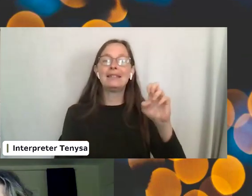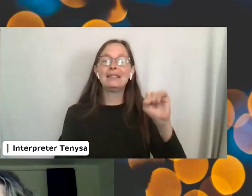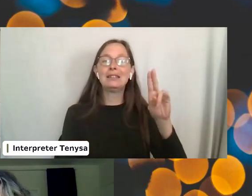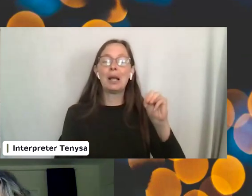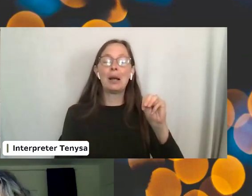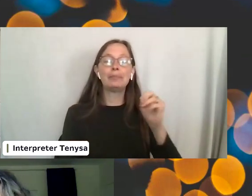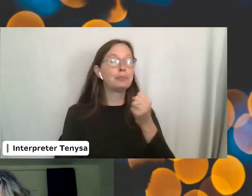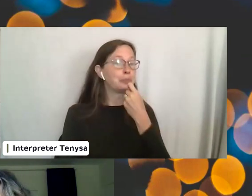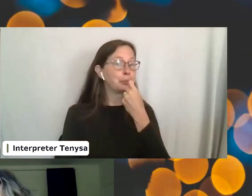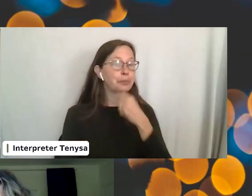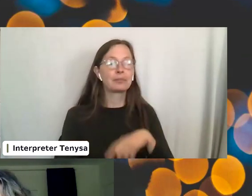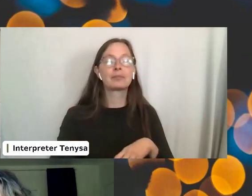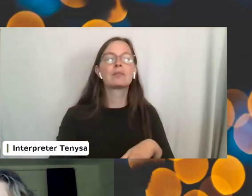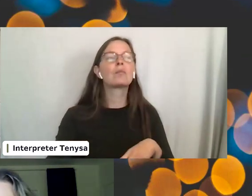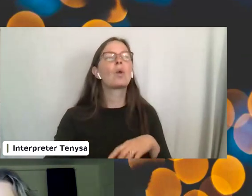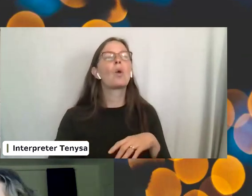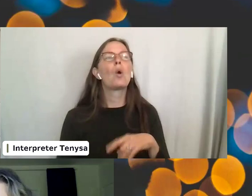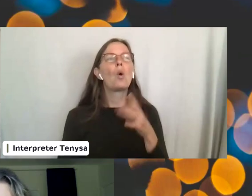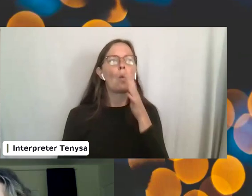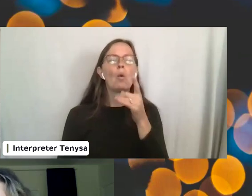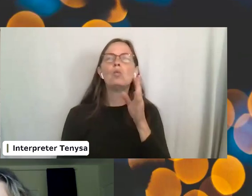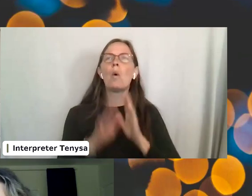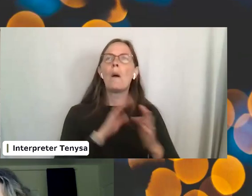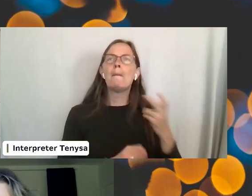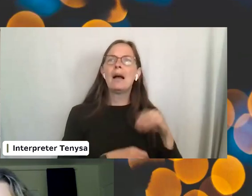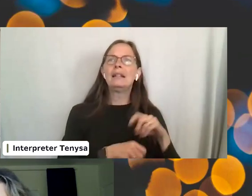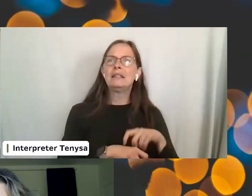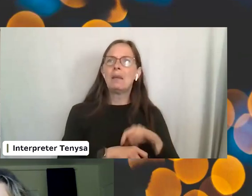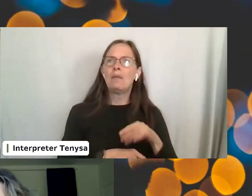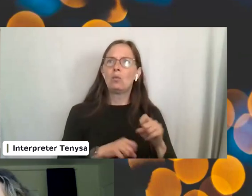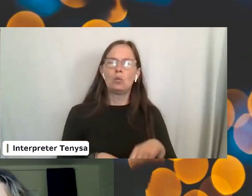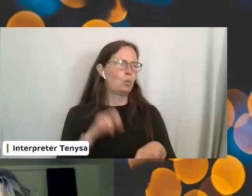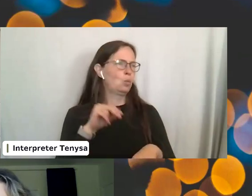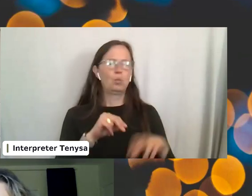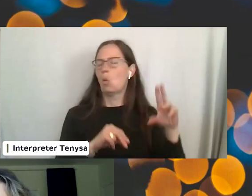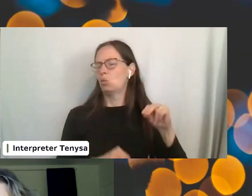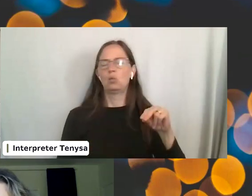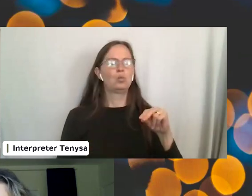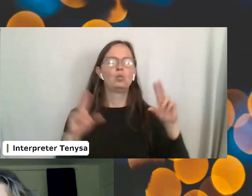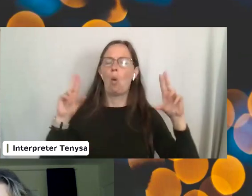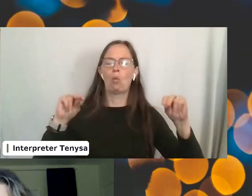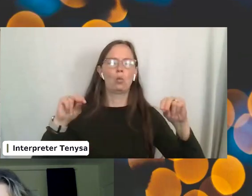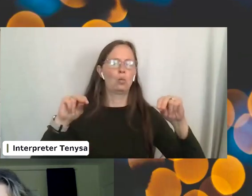Would you go back in time if No. you could? No. No. No.